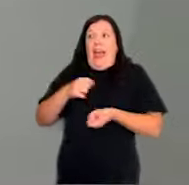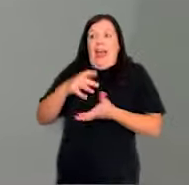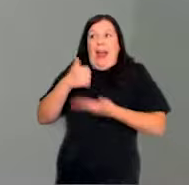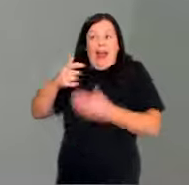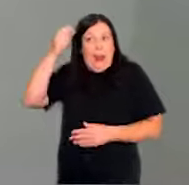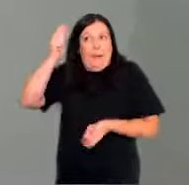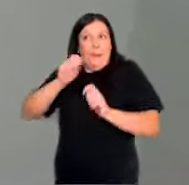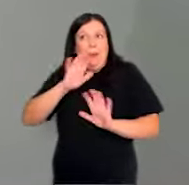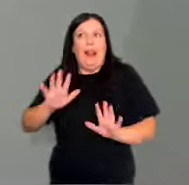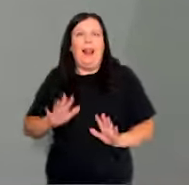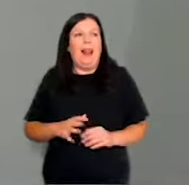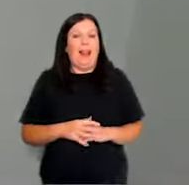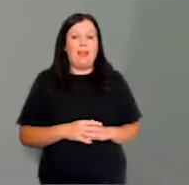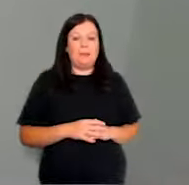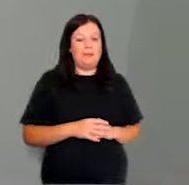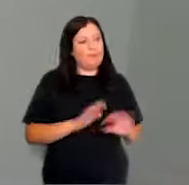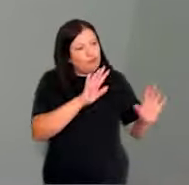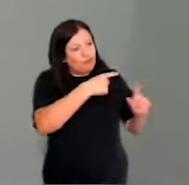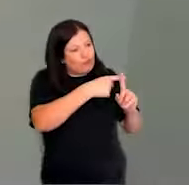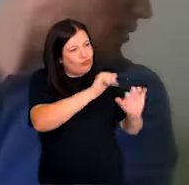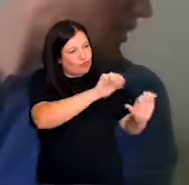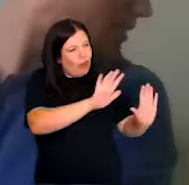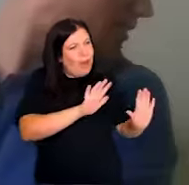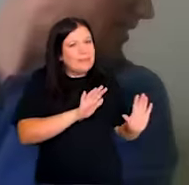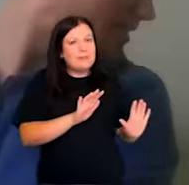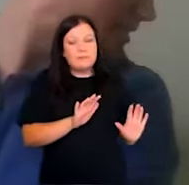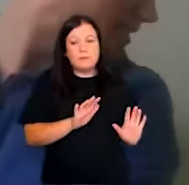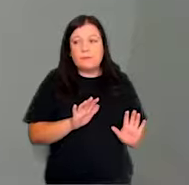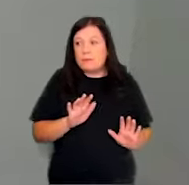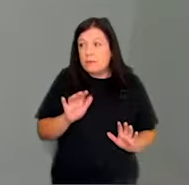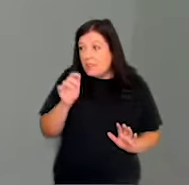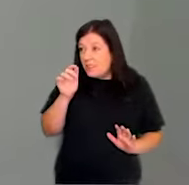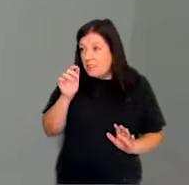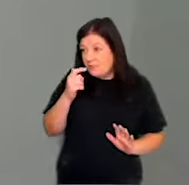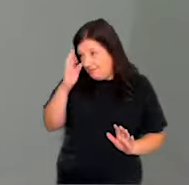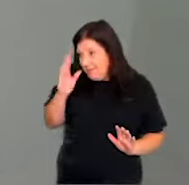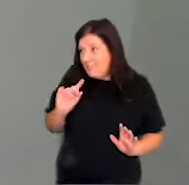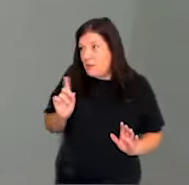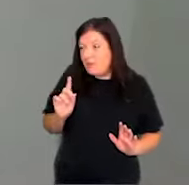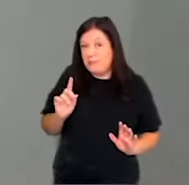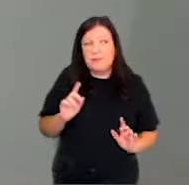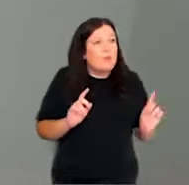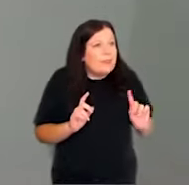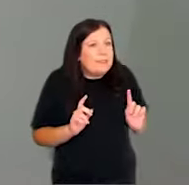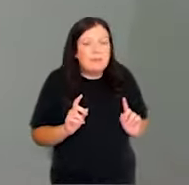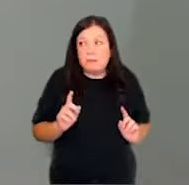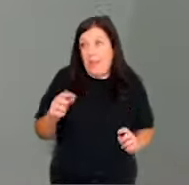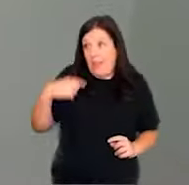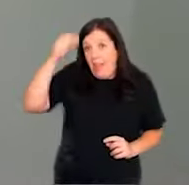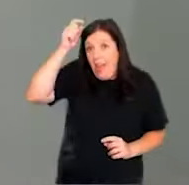spirit. Do you know what? What? I think I'm growing to like my new hair after